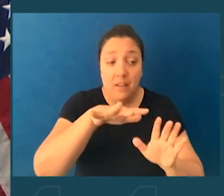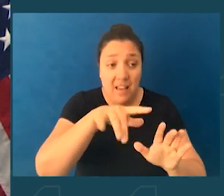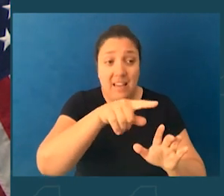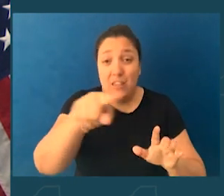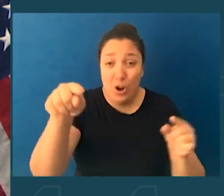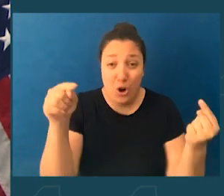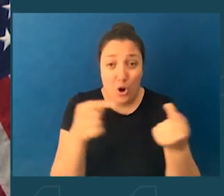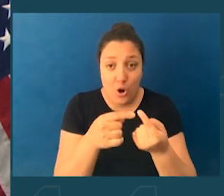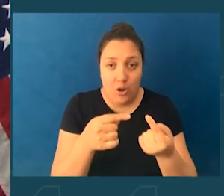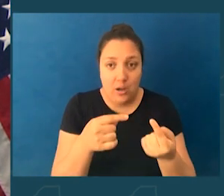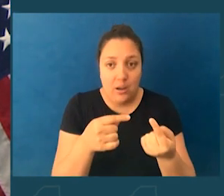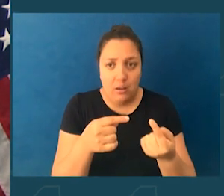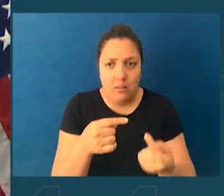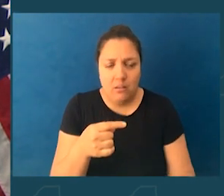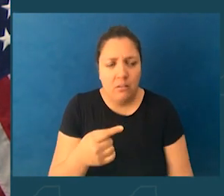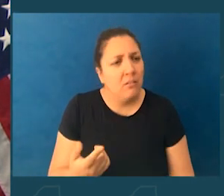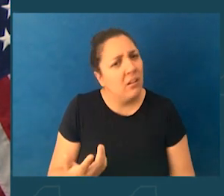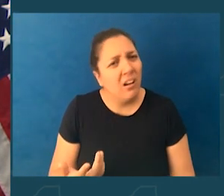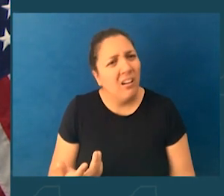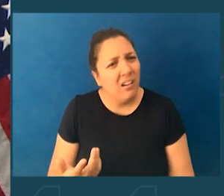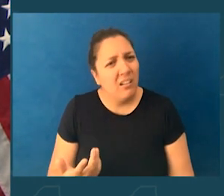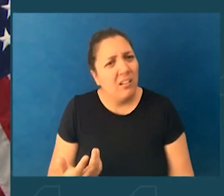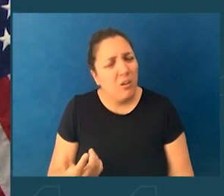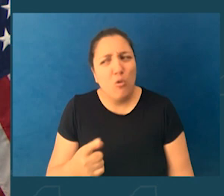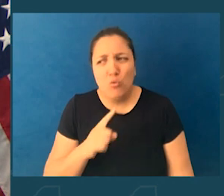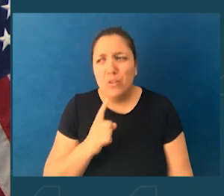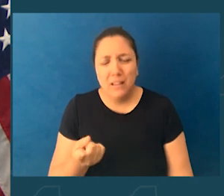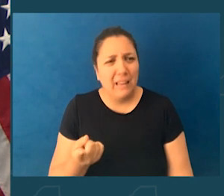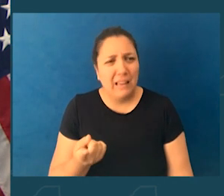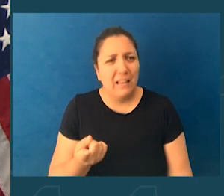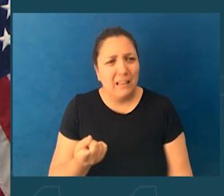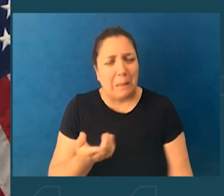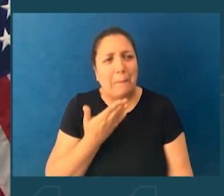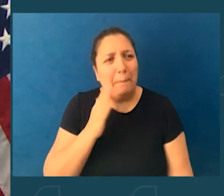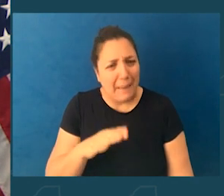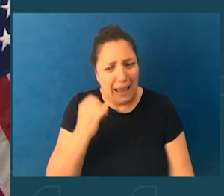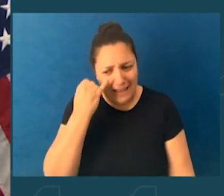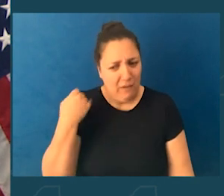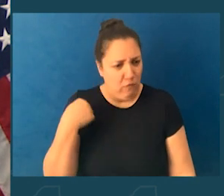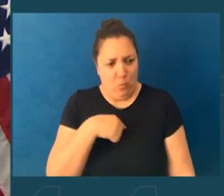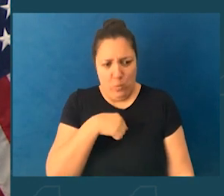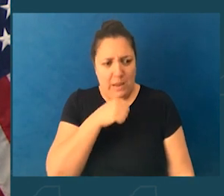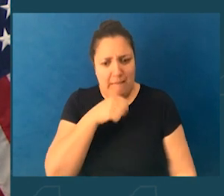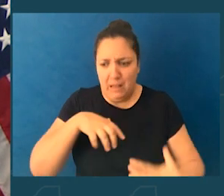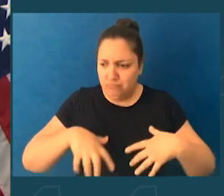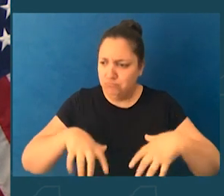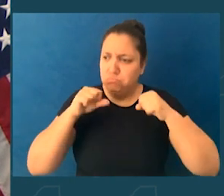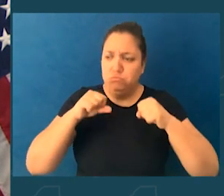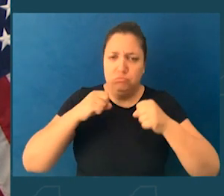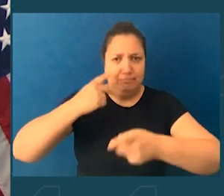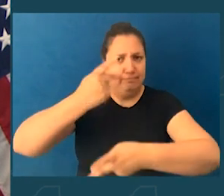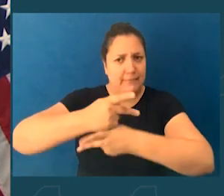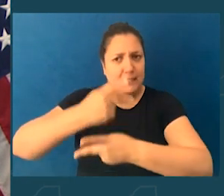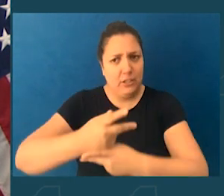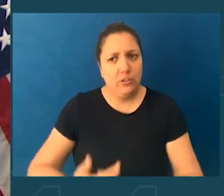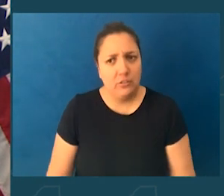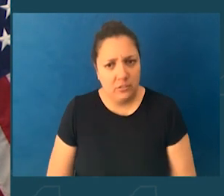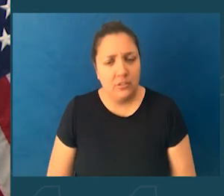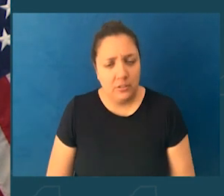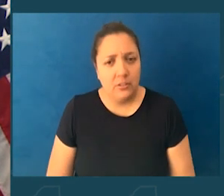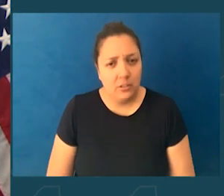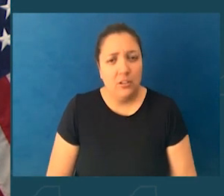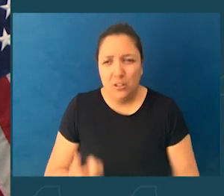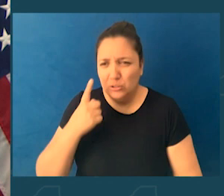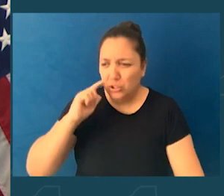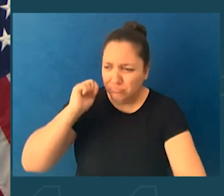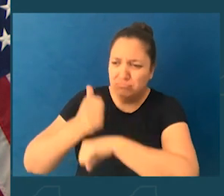say, no, we're here to help. We can do something. We have the resources. We just have to dedicate them to the services that we know will work over time. And that's